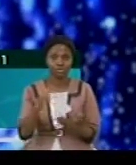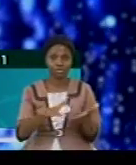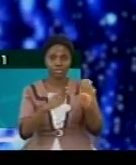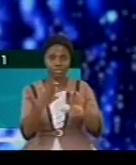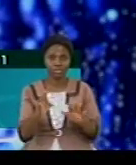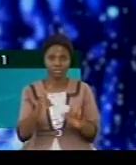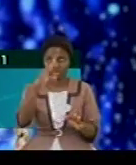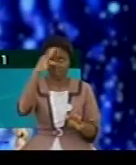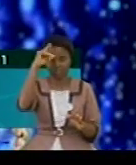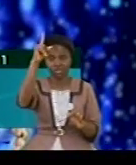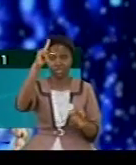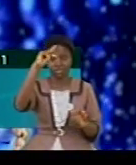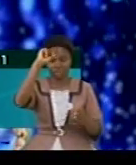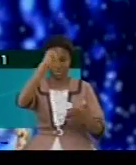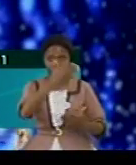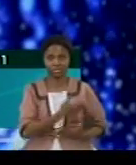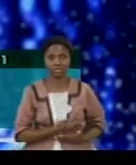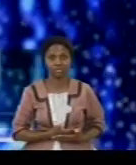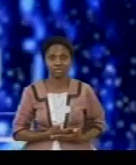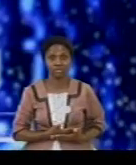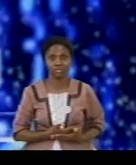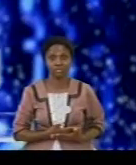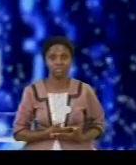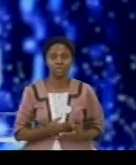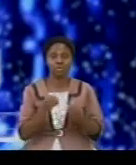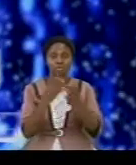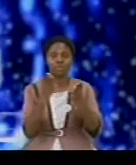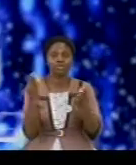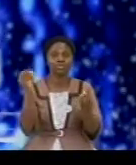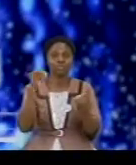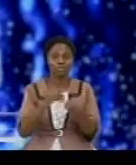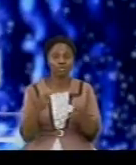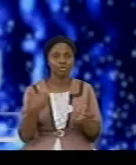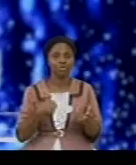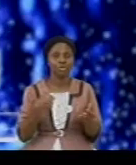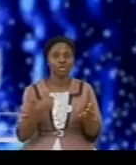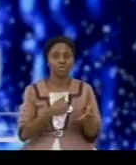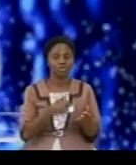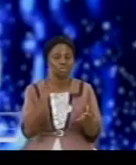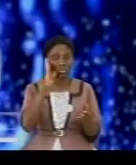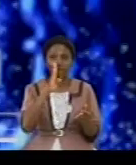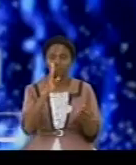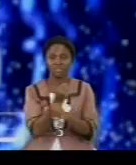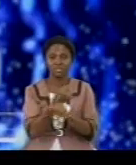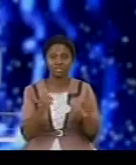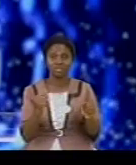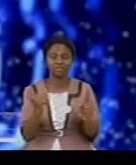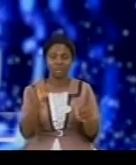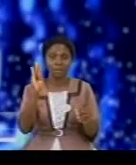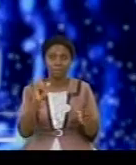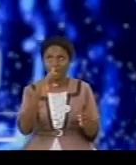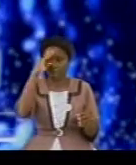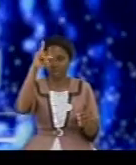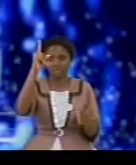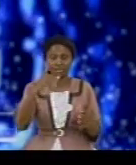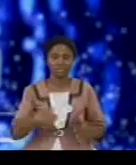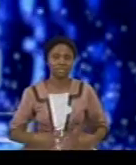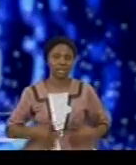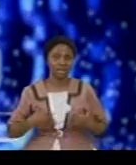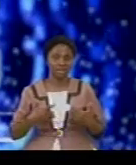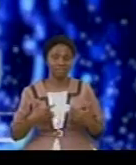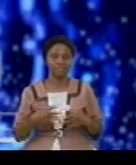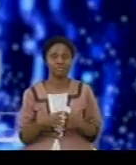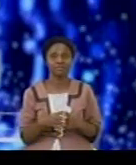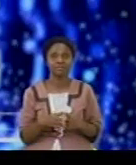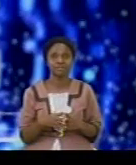we shall be saved by his life. A major concern there is we were reconciled to God by the death of Jesus Christ, the Son of